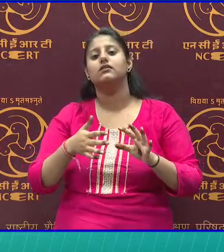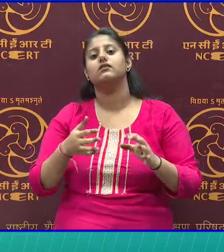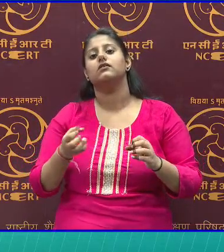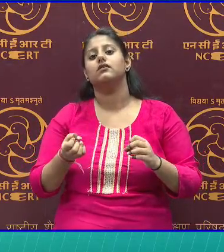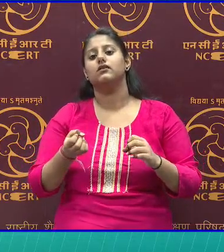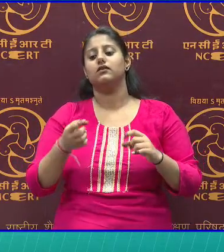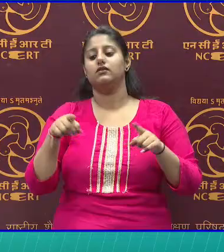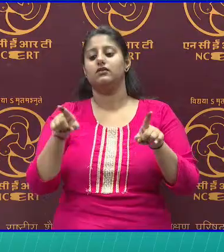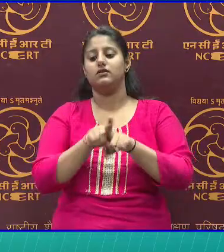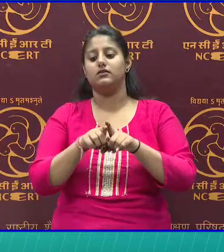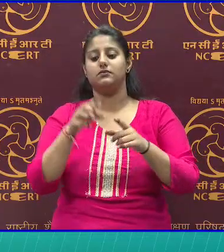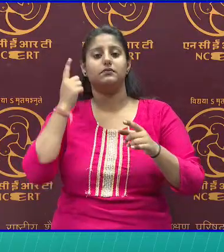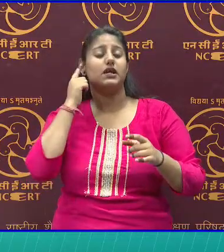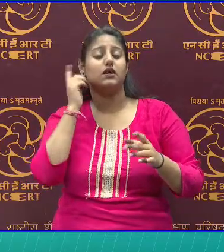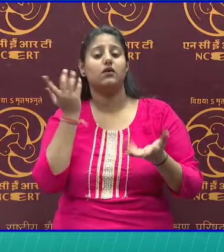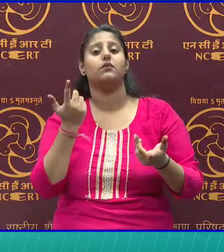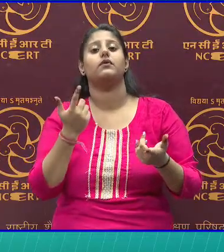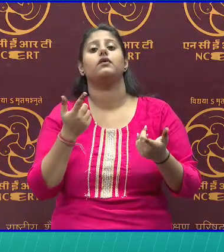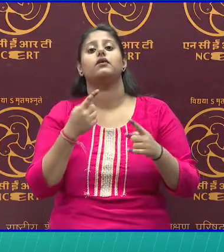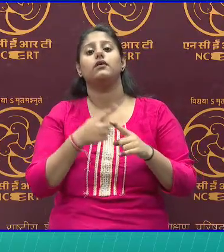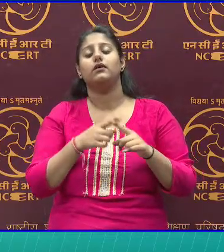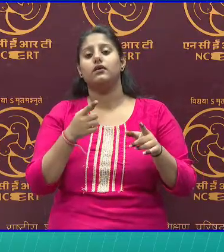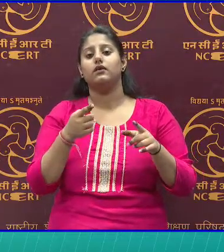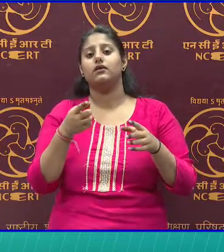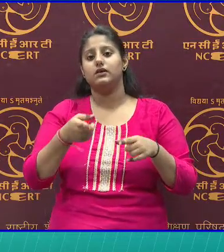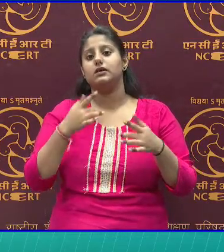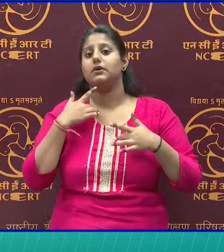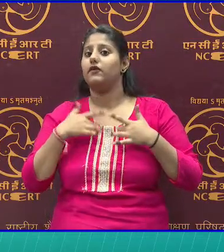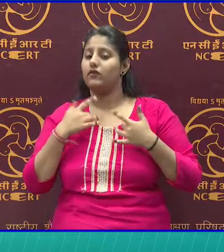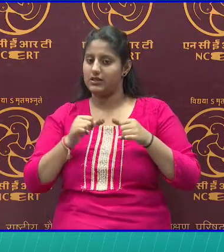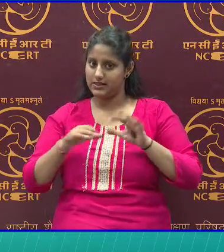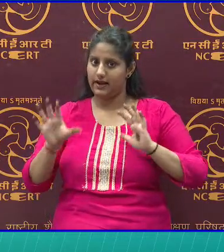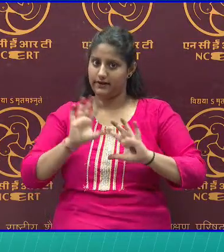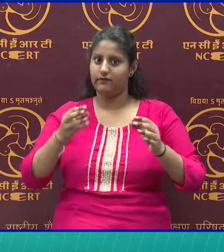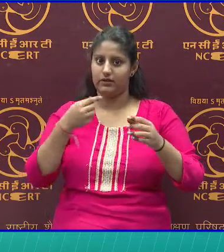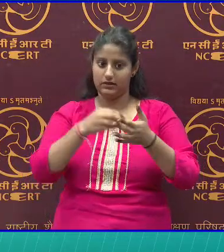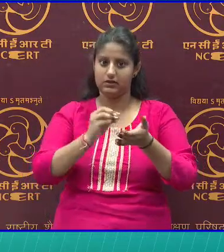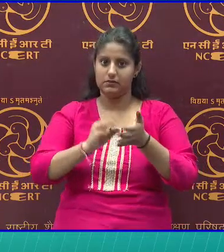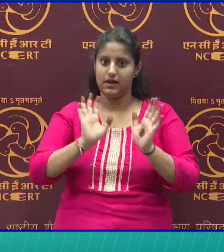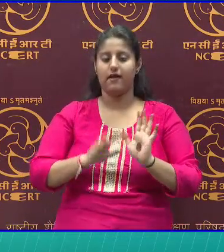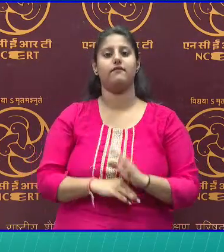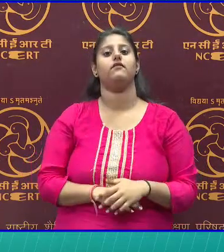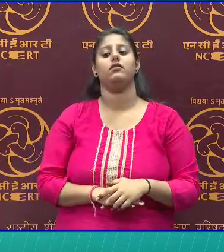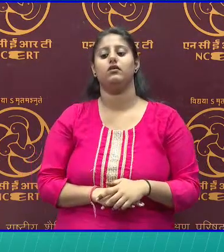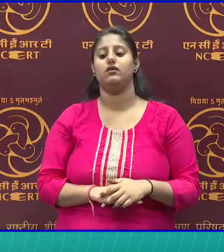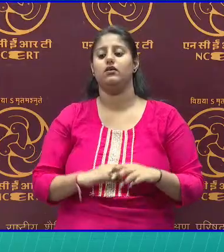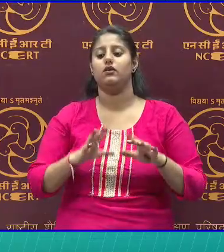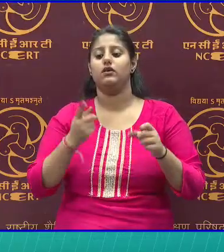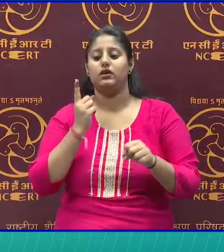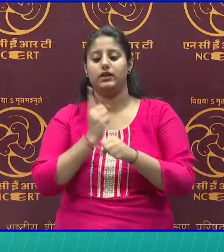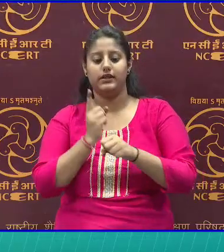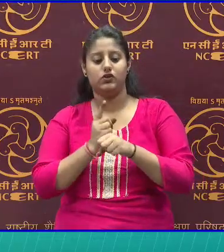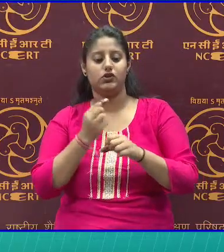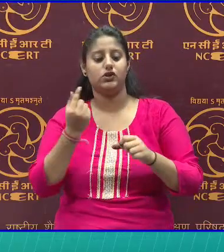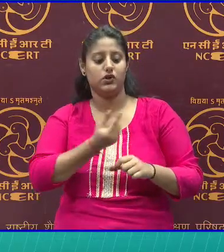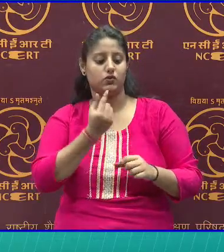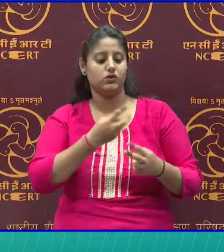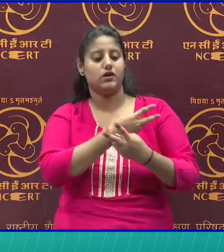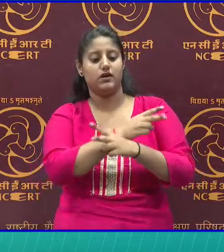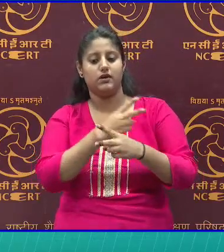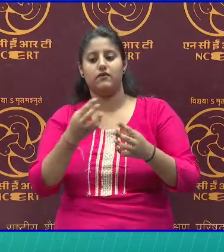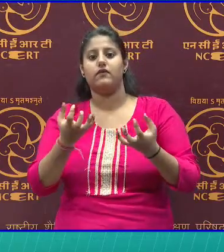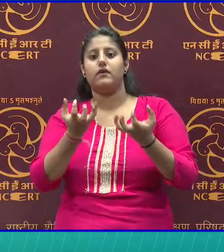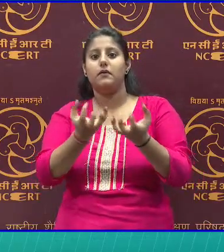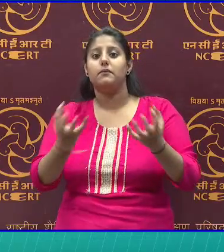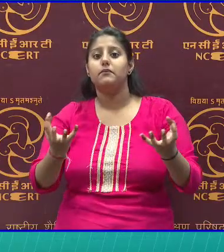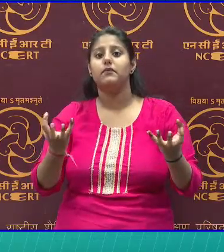with a sound, and then it comes to a silent. So it's a very interesting activity to be done, and then teachers can use the available material. So